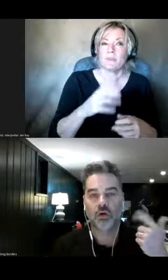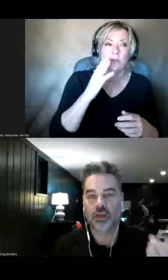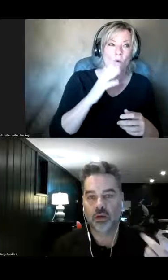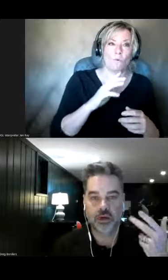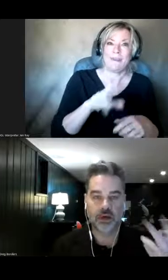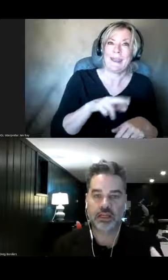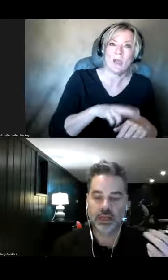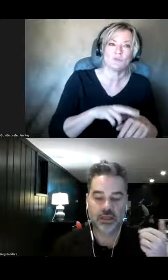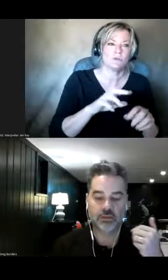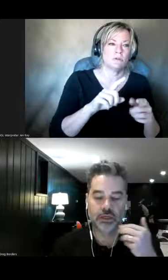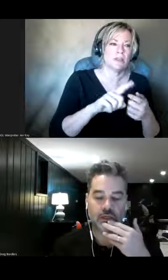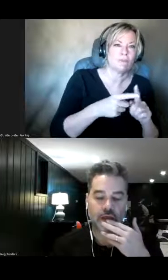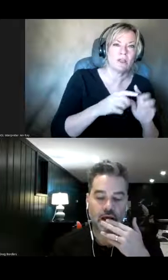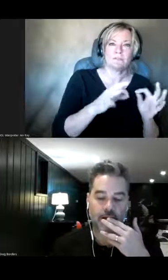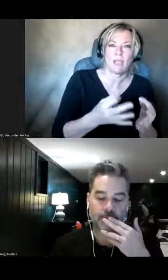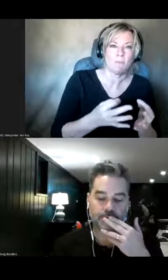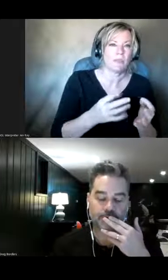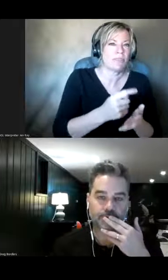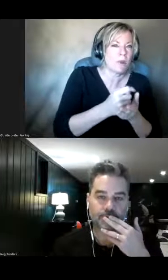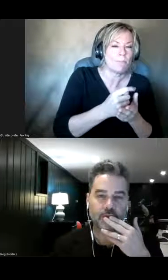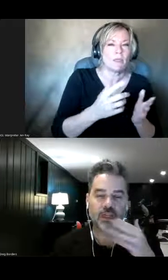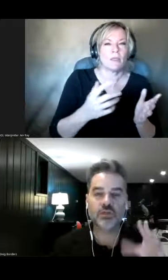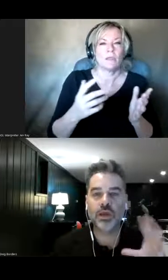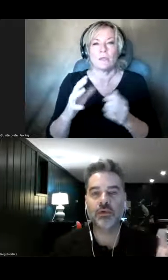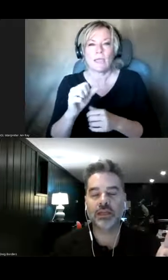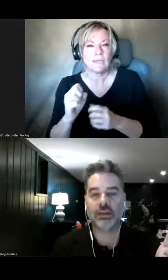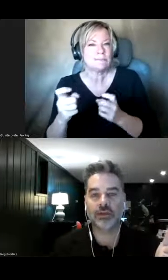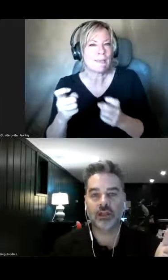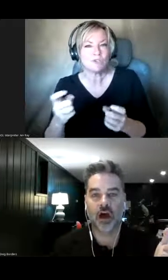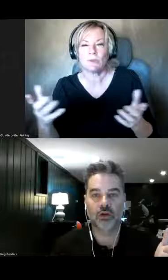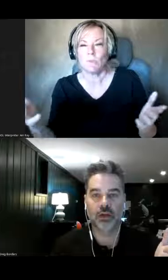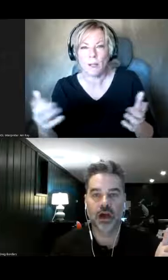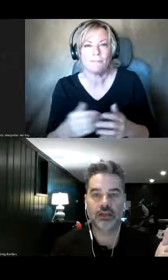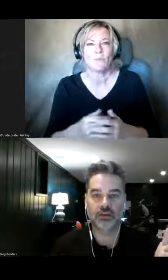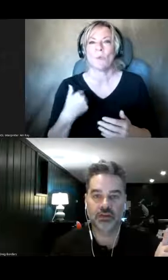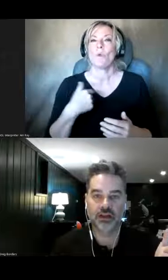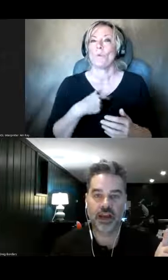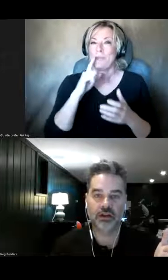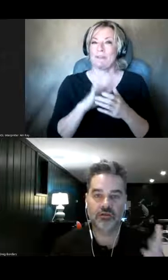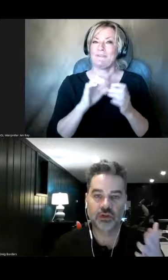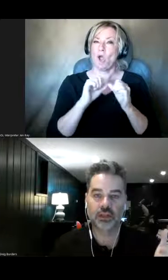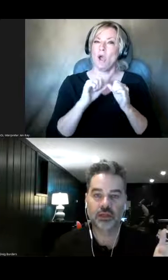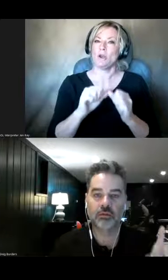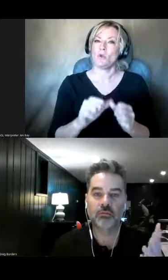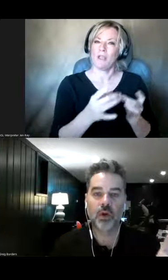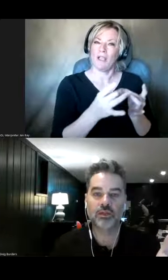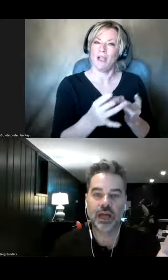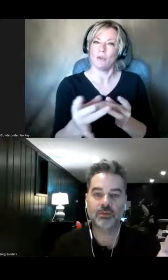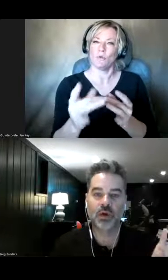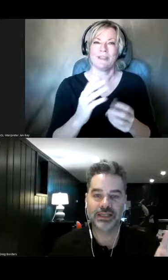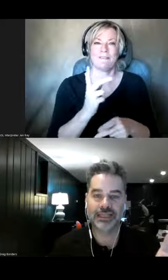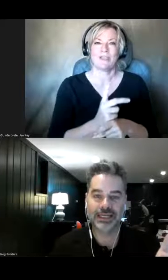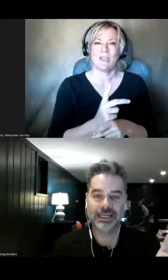family or therapy or case management. Because we believe that the ongoing continuity of care is really